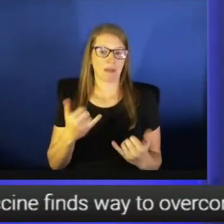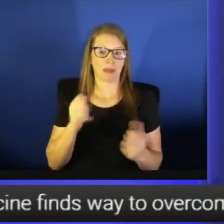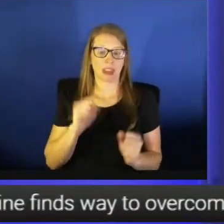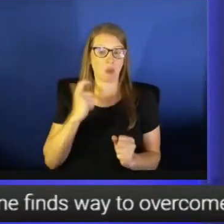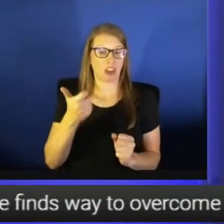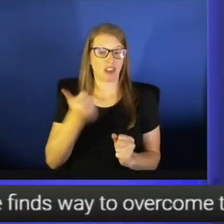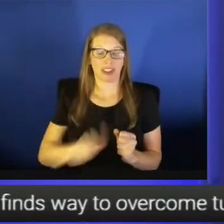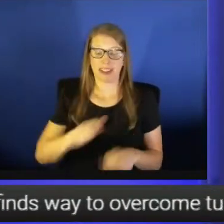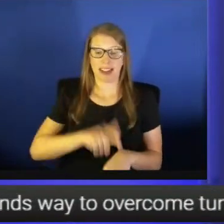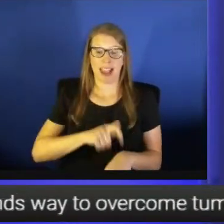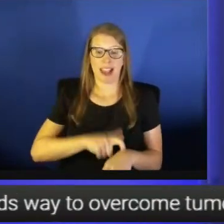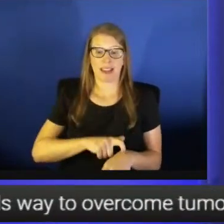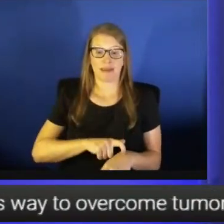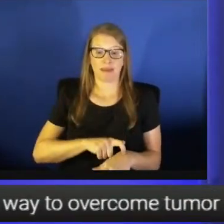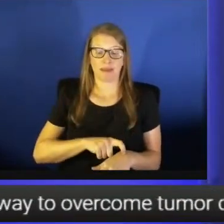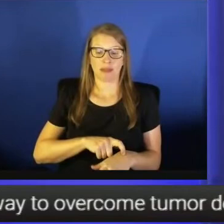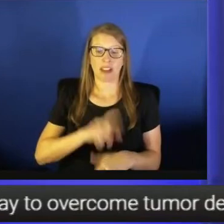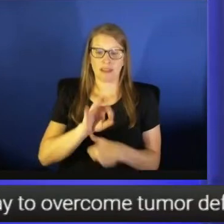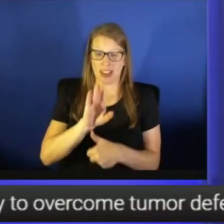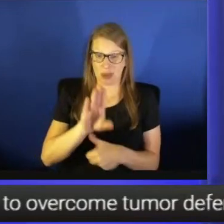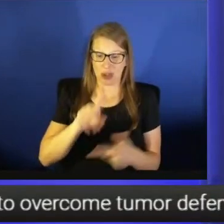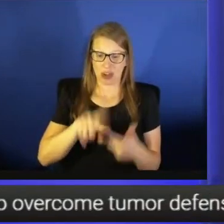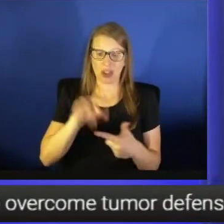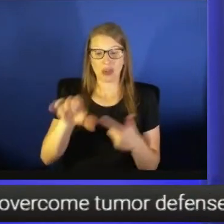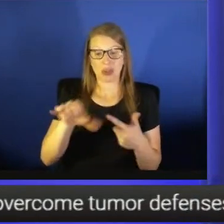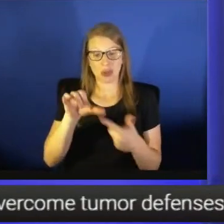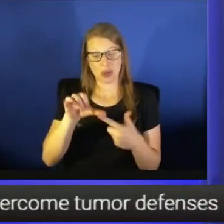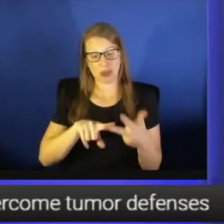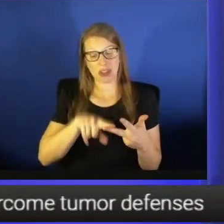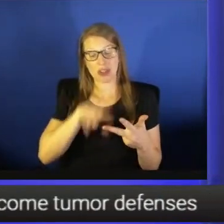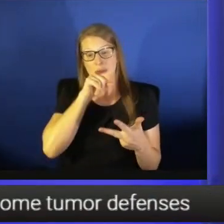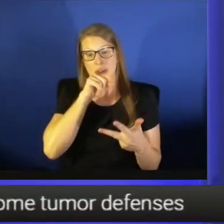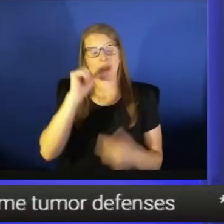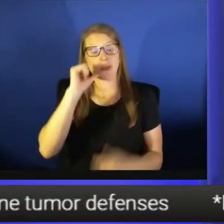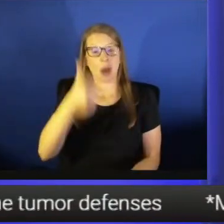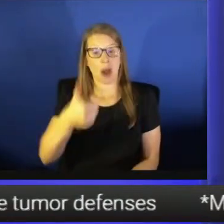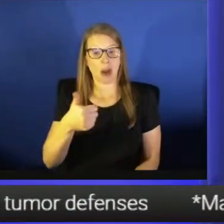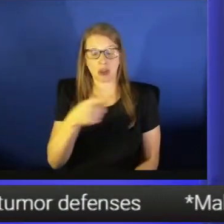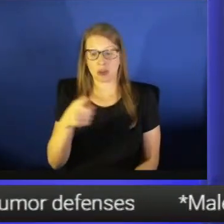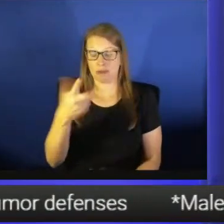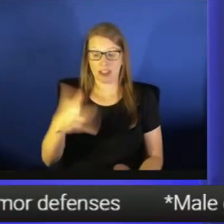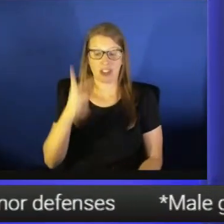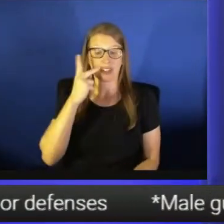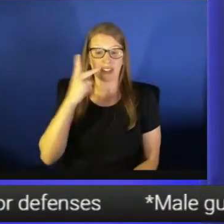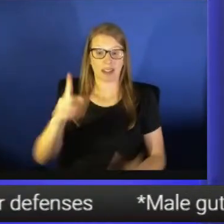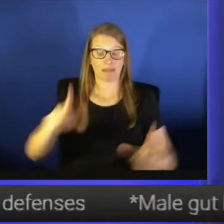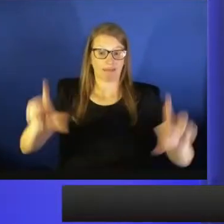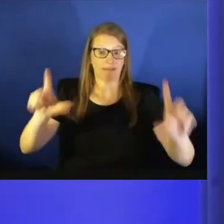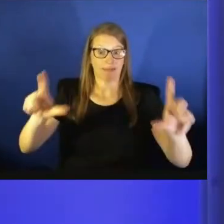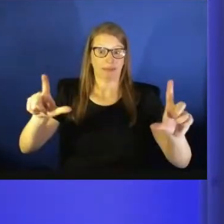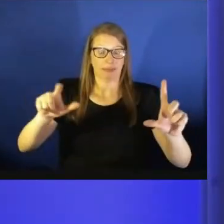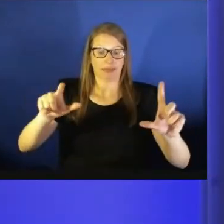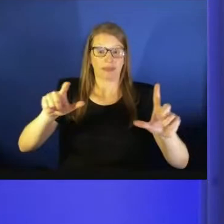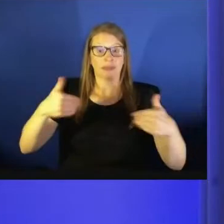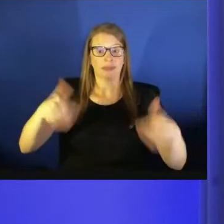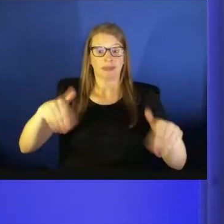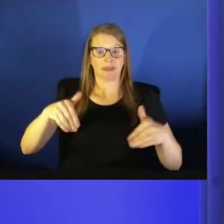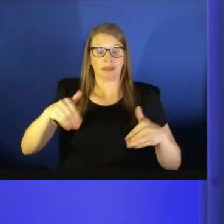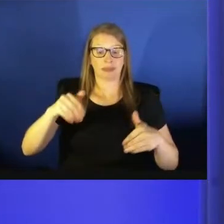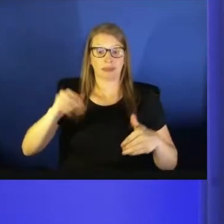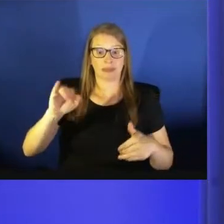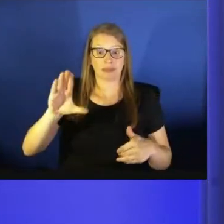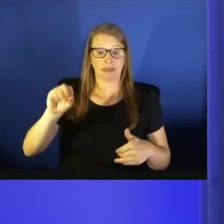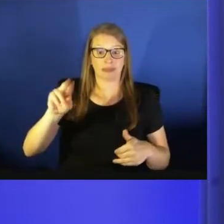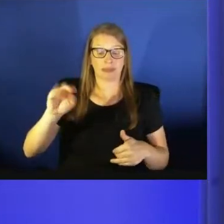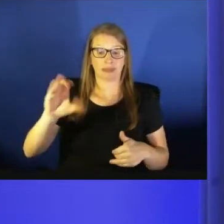anytime by logging onto Facebook, YouTube, and Twitter. Tomorrow, you have seen him on the big screen in some pretty iconic roles. Actor